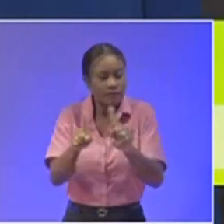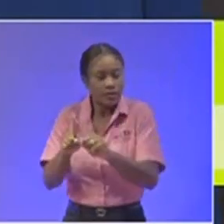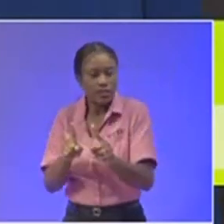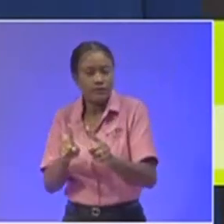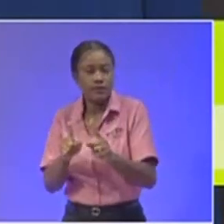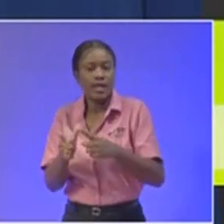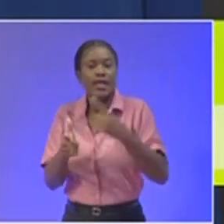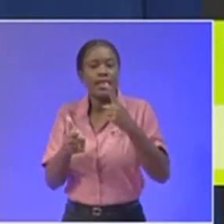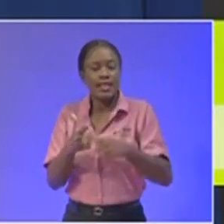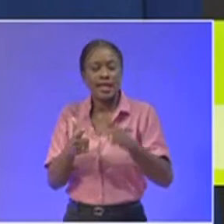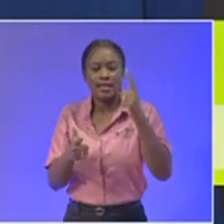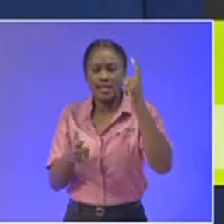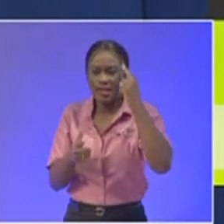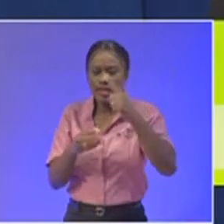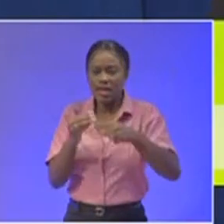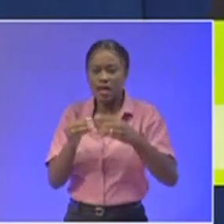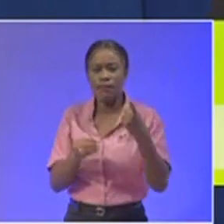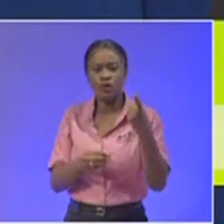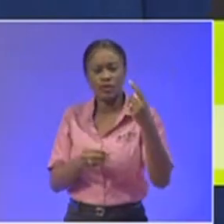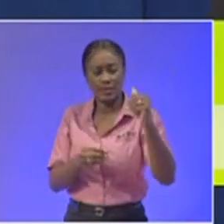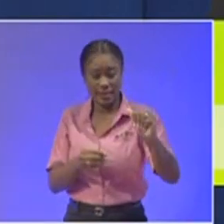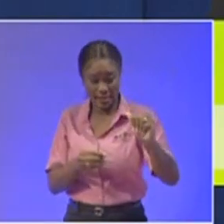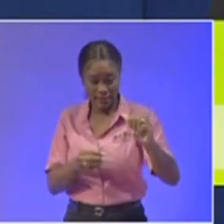about disability issues and how